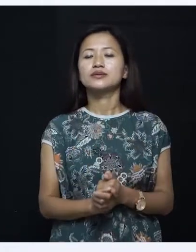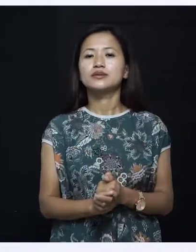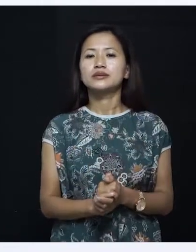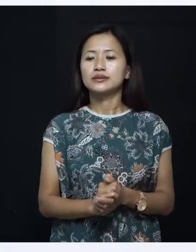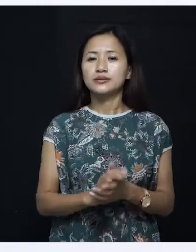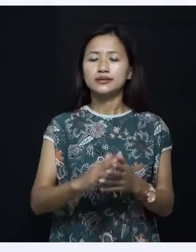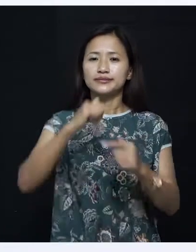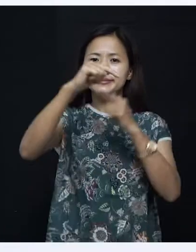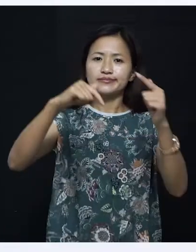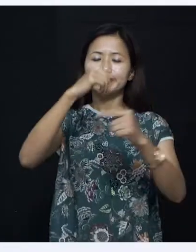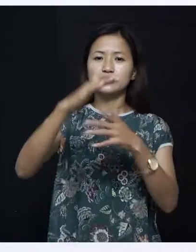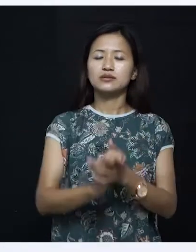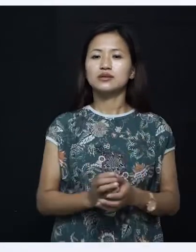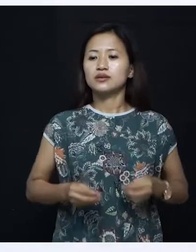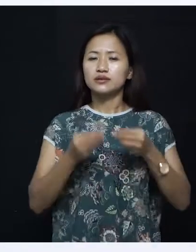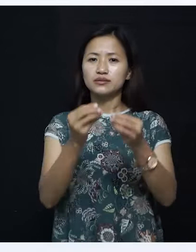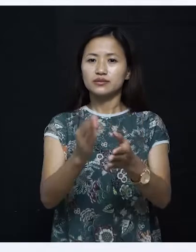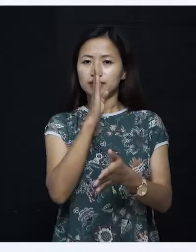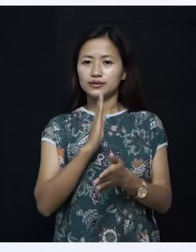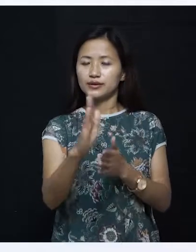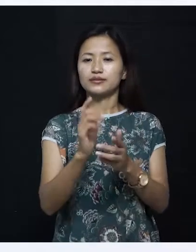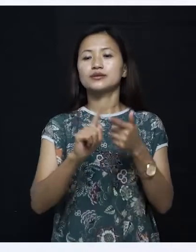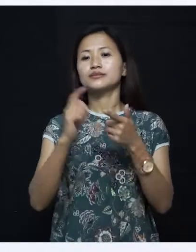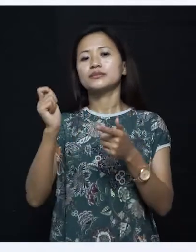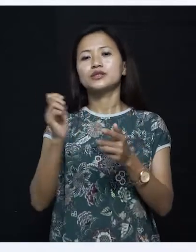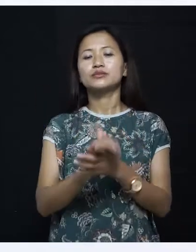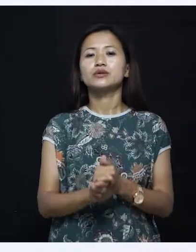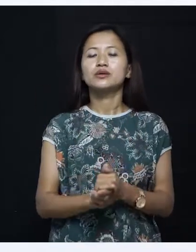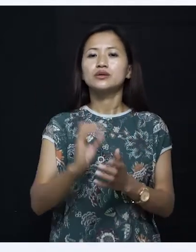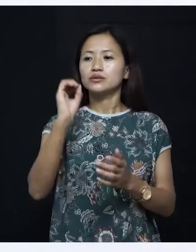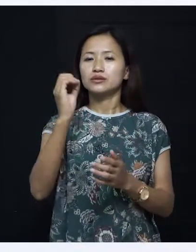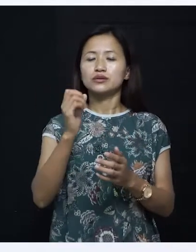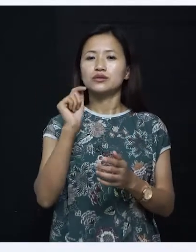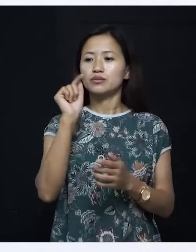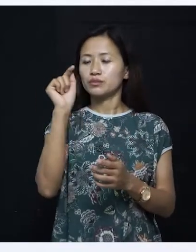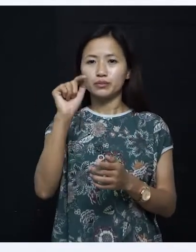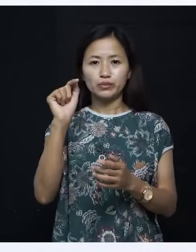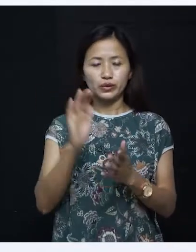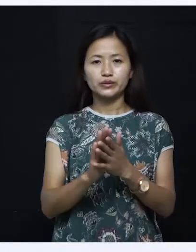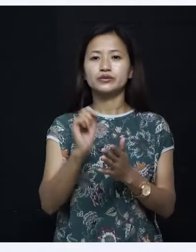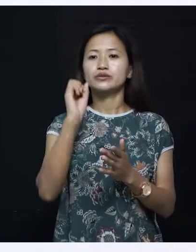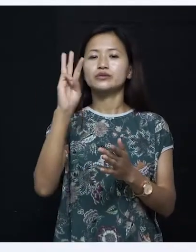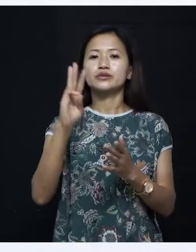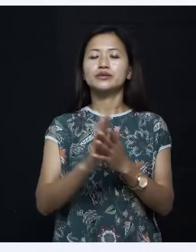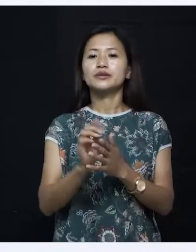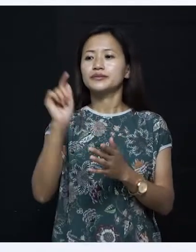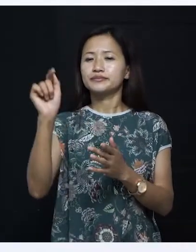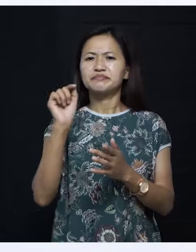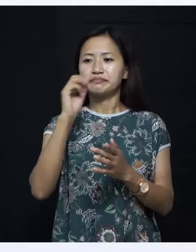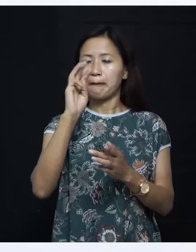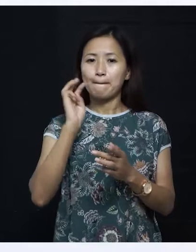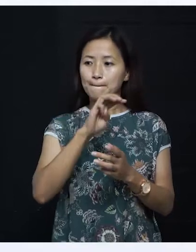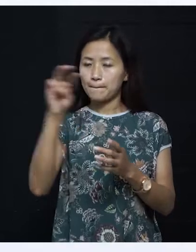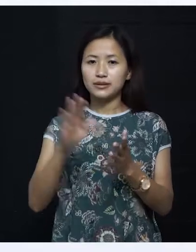jute industries, okay, it gives direct employment to about 0.37 millions of people, millions